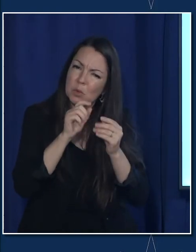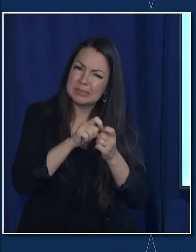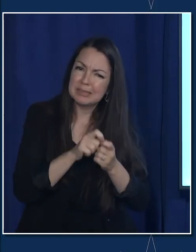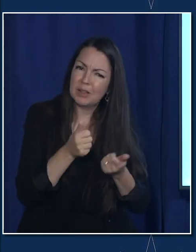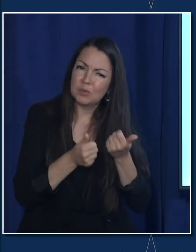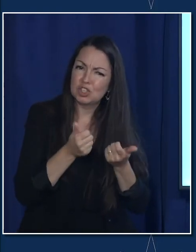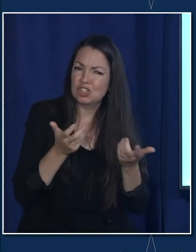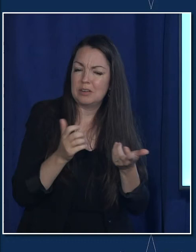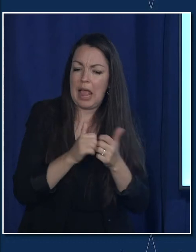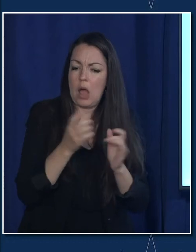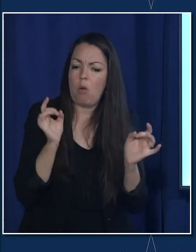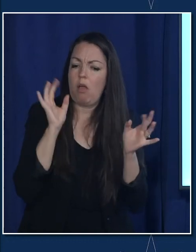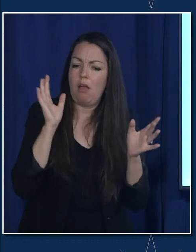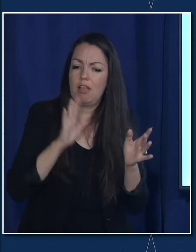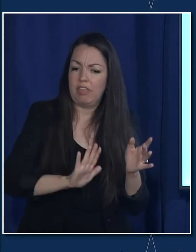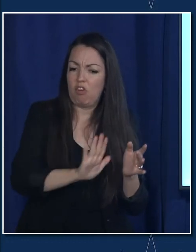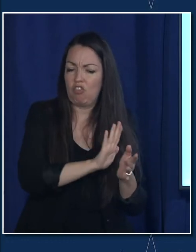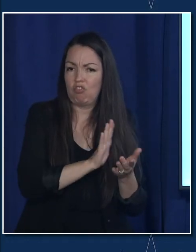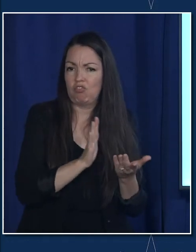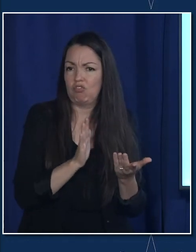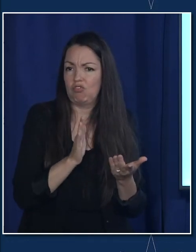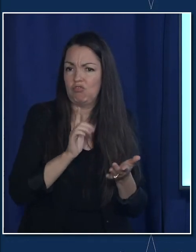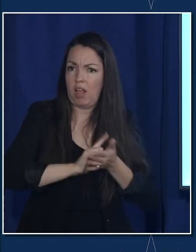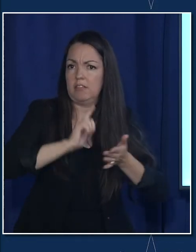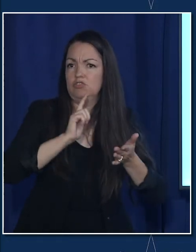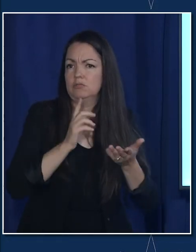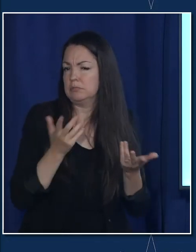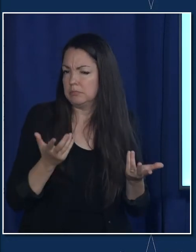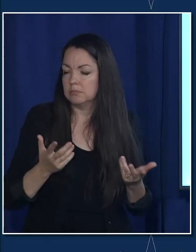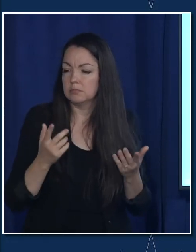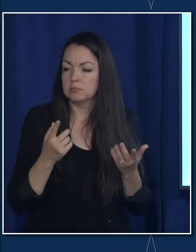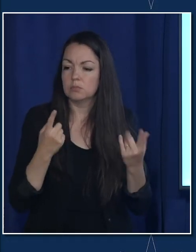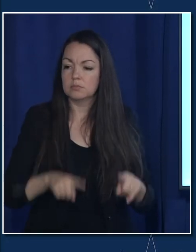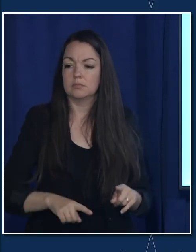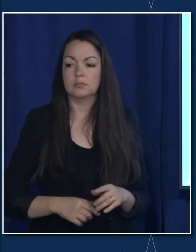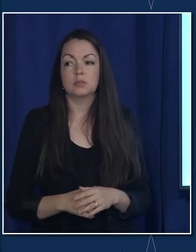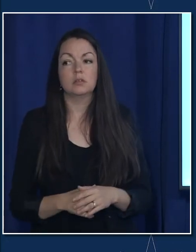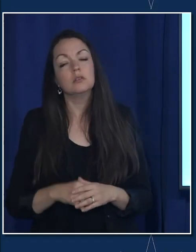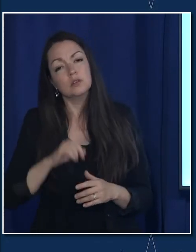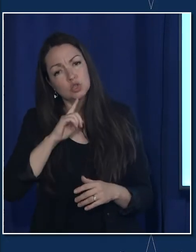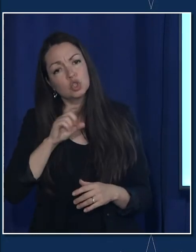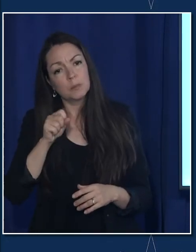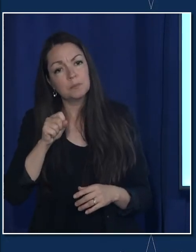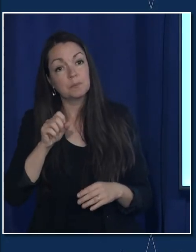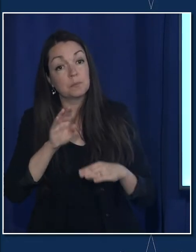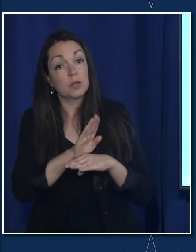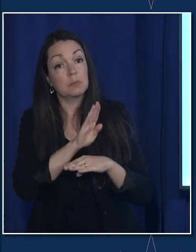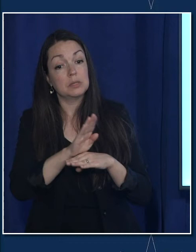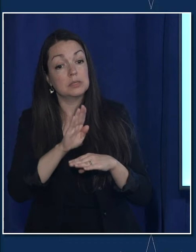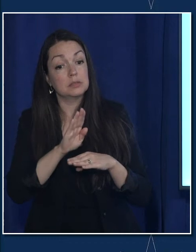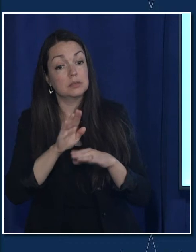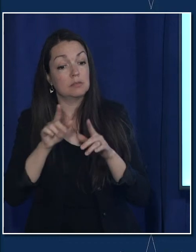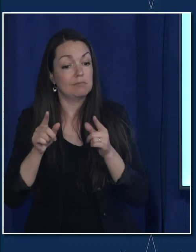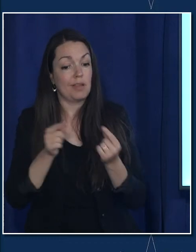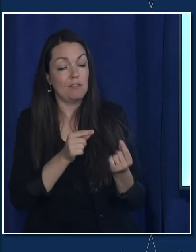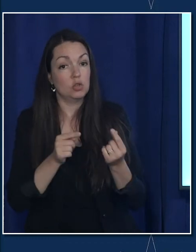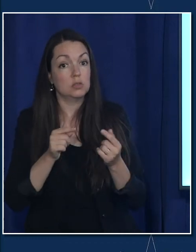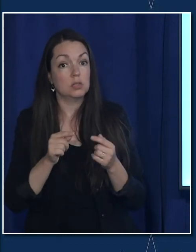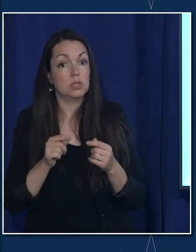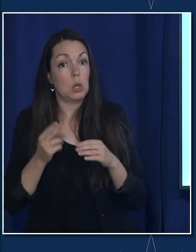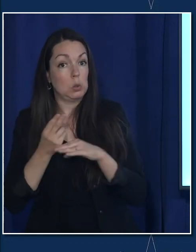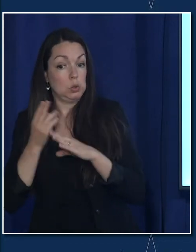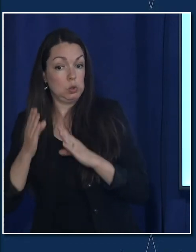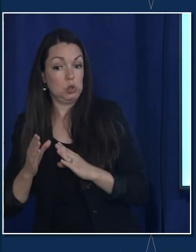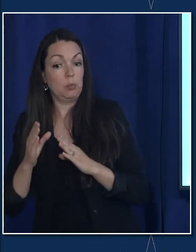how egregious were the violations? Sure. So the Business Affairs and Consumer Protection, I believe they